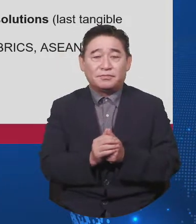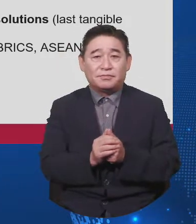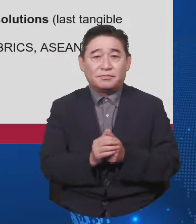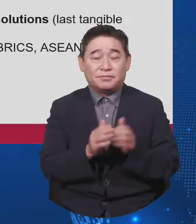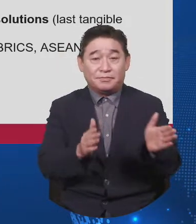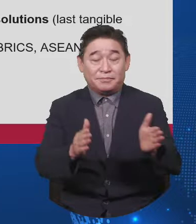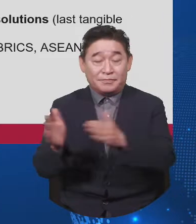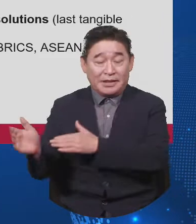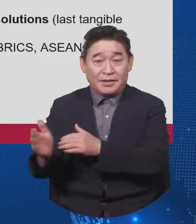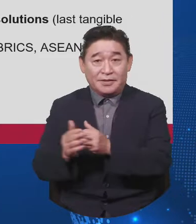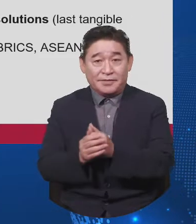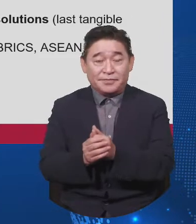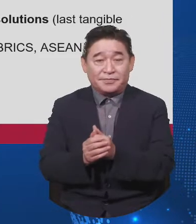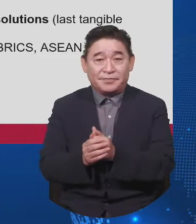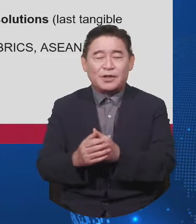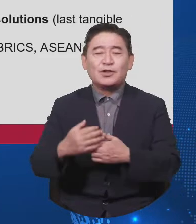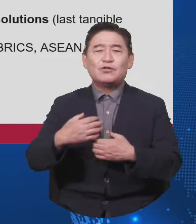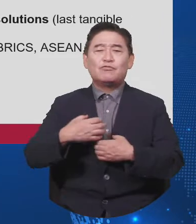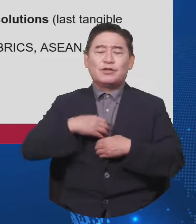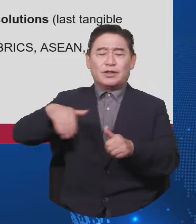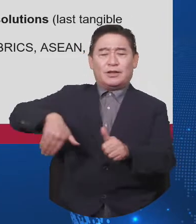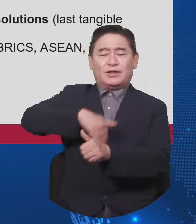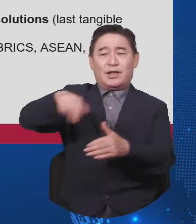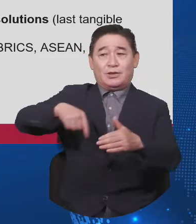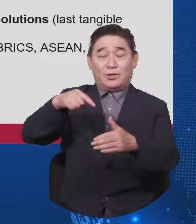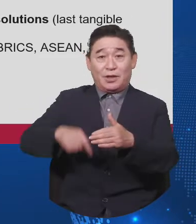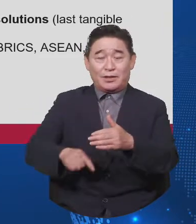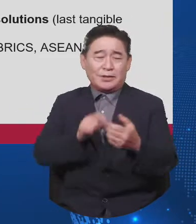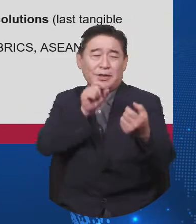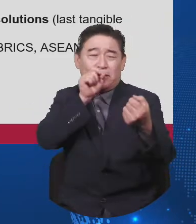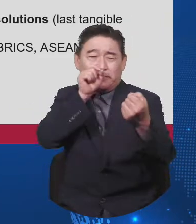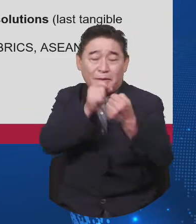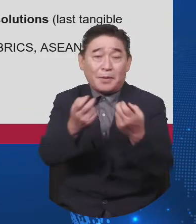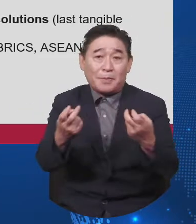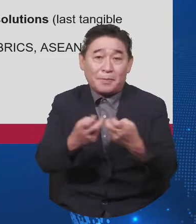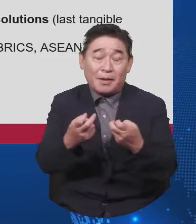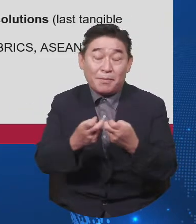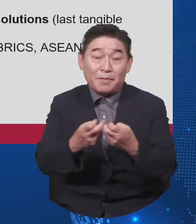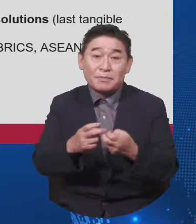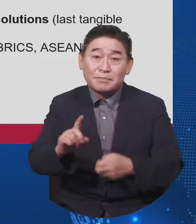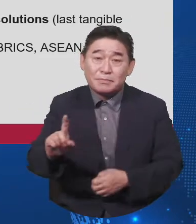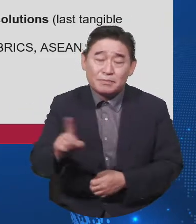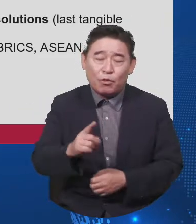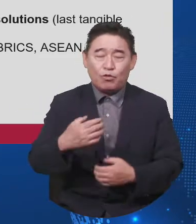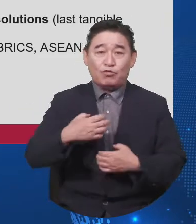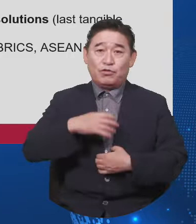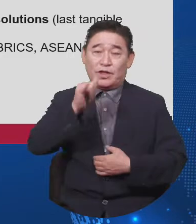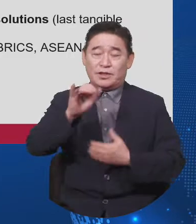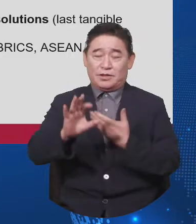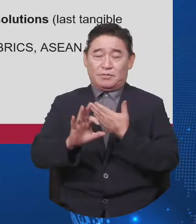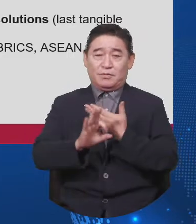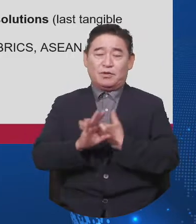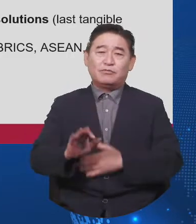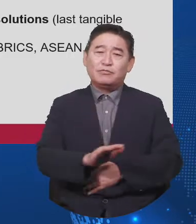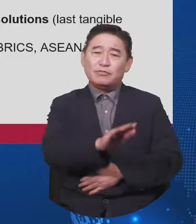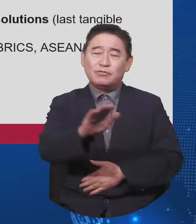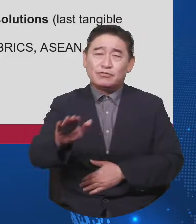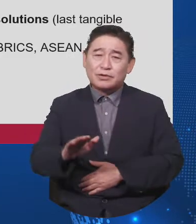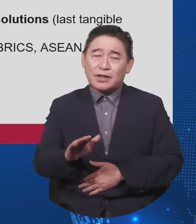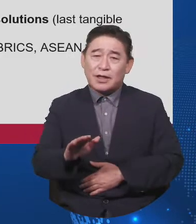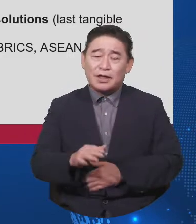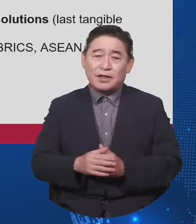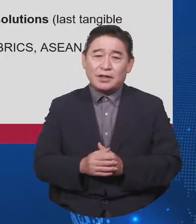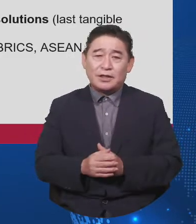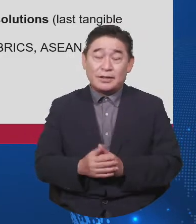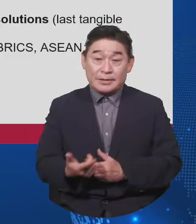of permanent crisis. I think crisis means always immediate reaction, and what we need is a more strategic approach. And the second